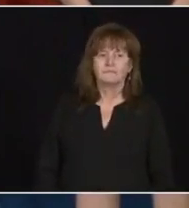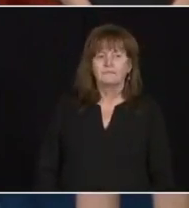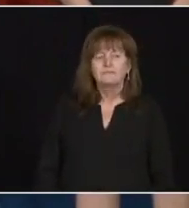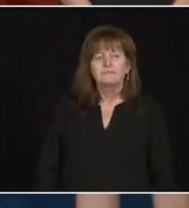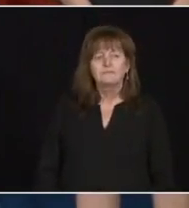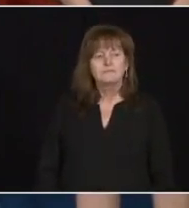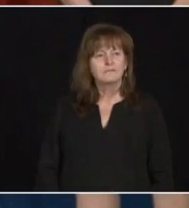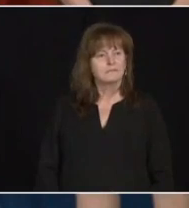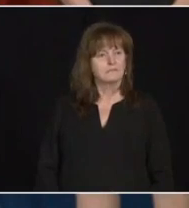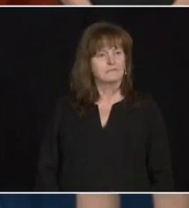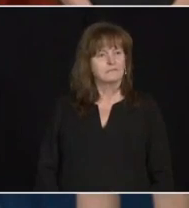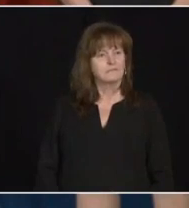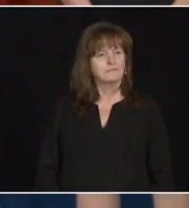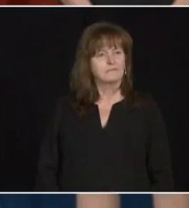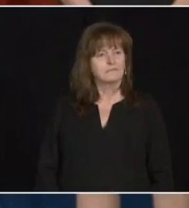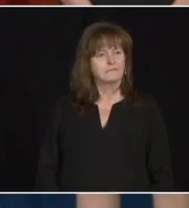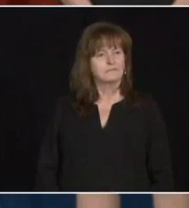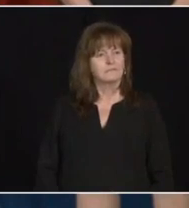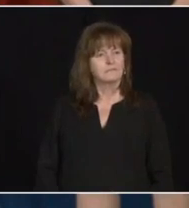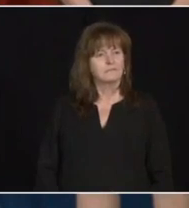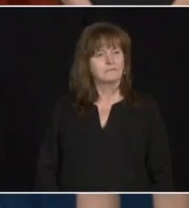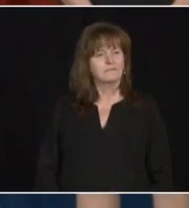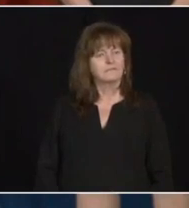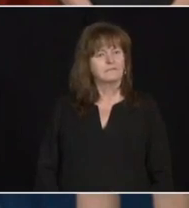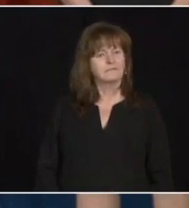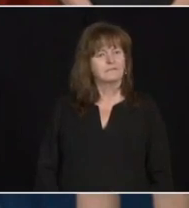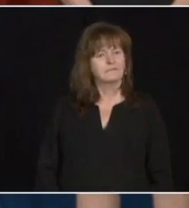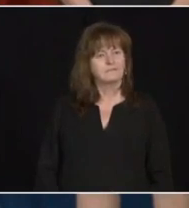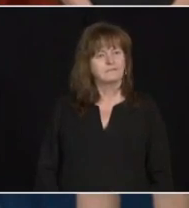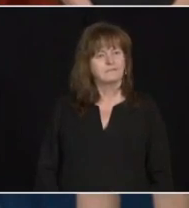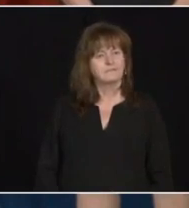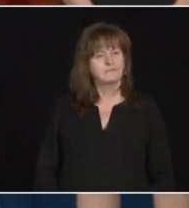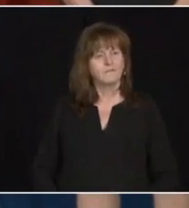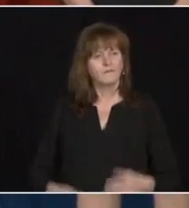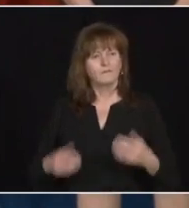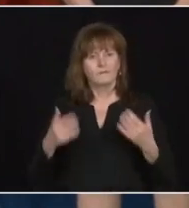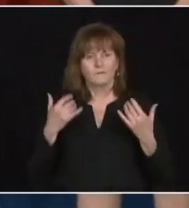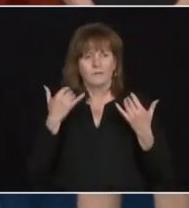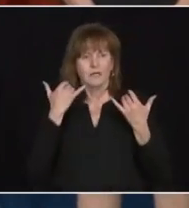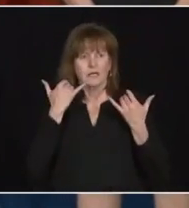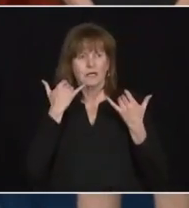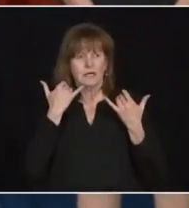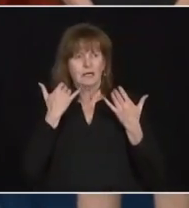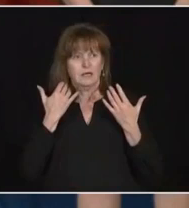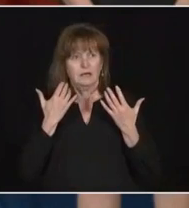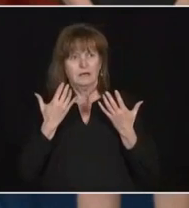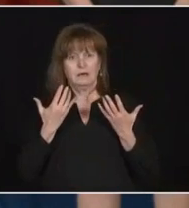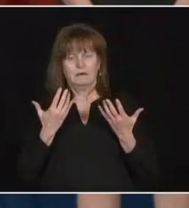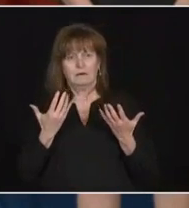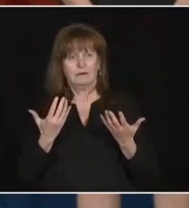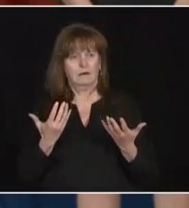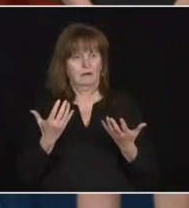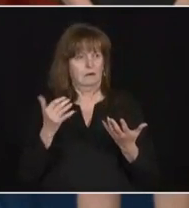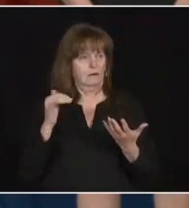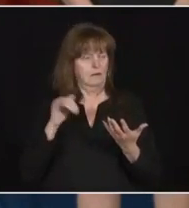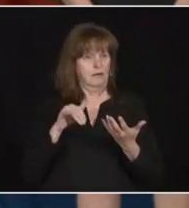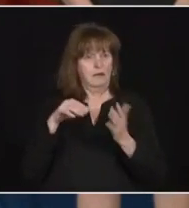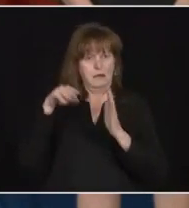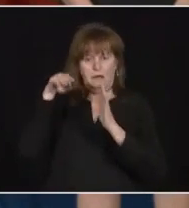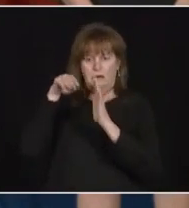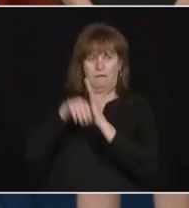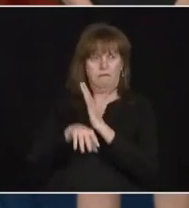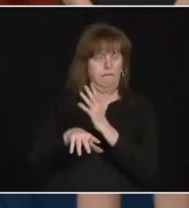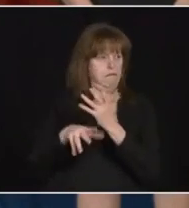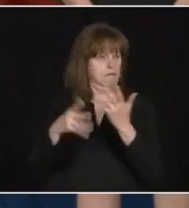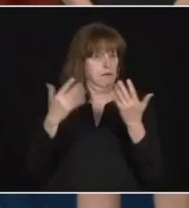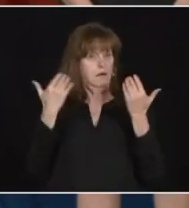that we're investigating, the GTA, declares bankruptcy under the emergency order? Well, that's a very good question, and Albert, if